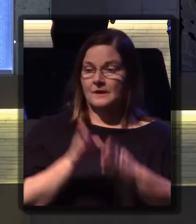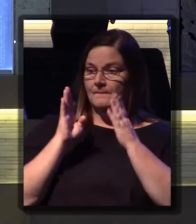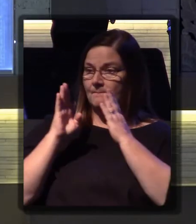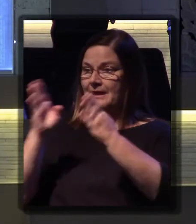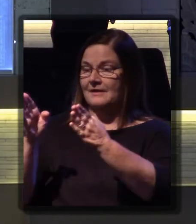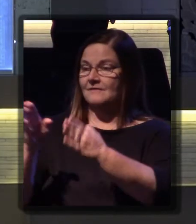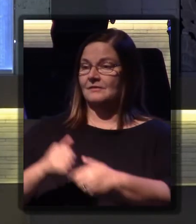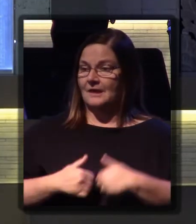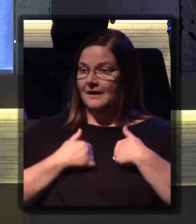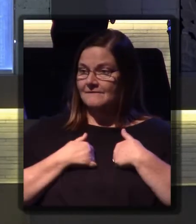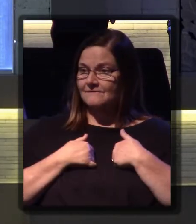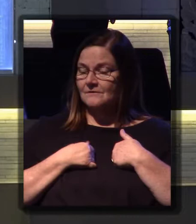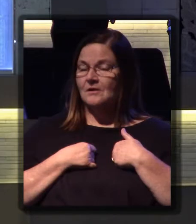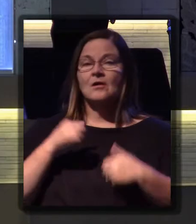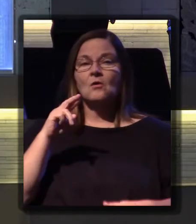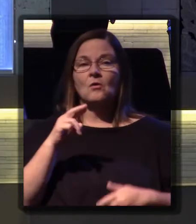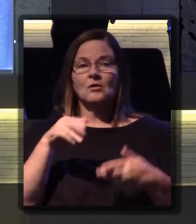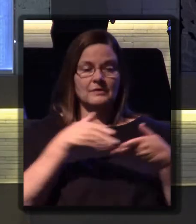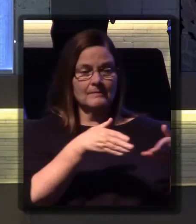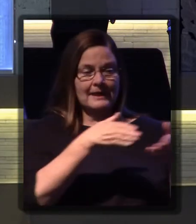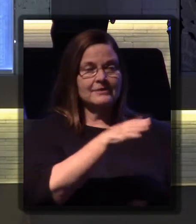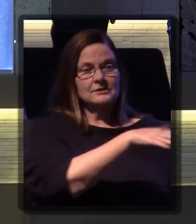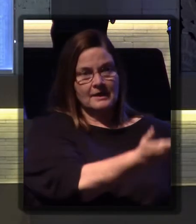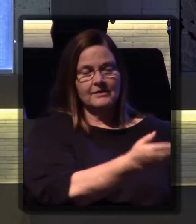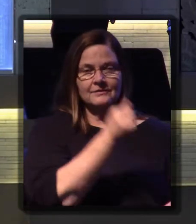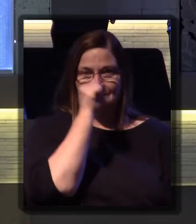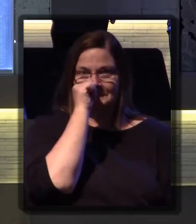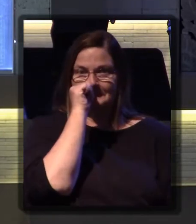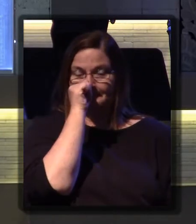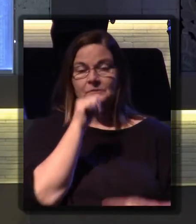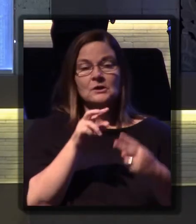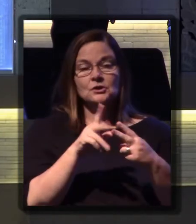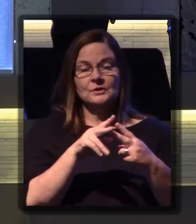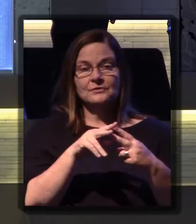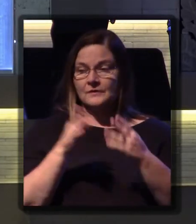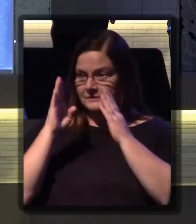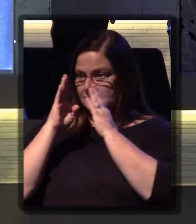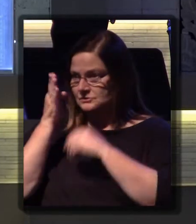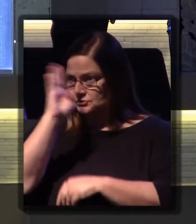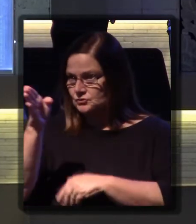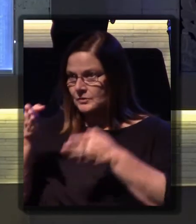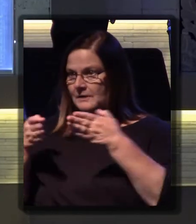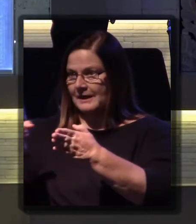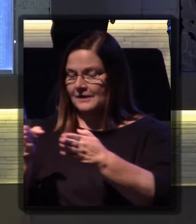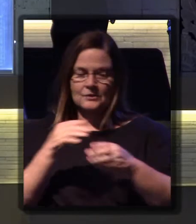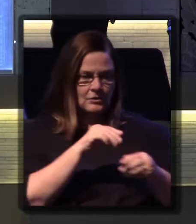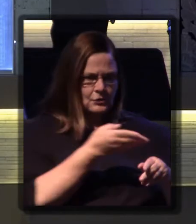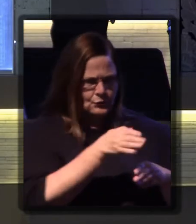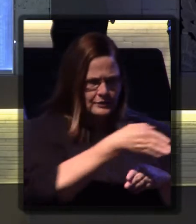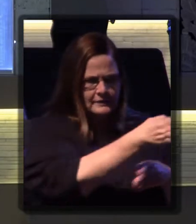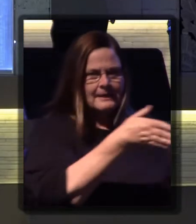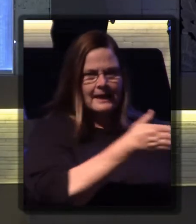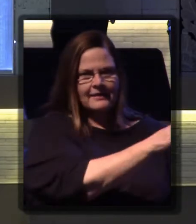wise or a fool. You're either on the path that leads to life, you're on the path that leads to